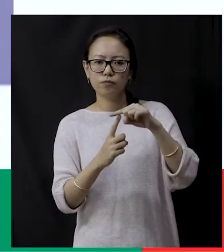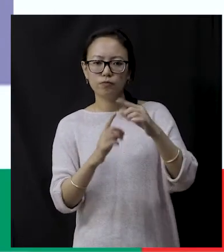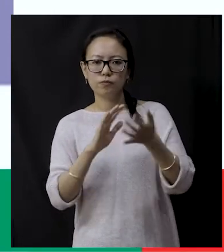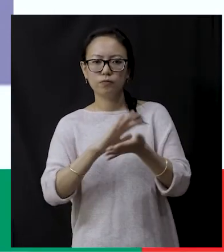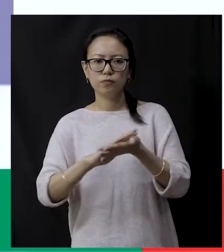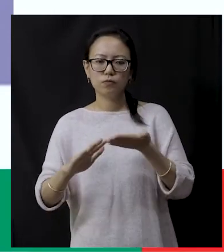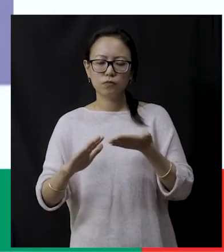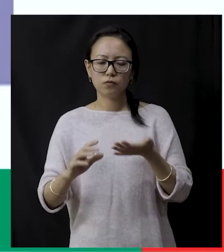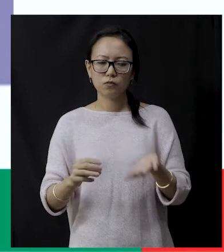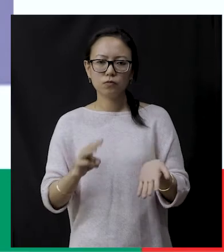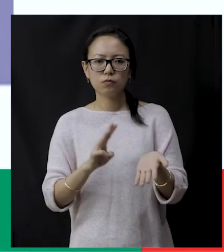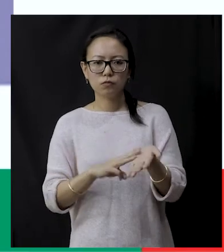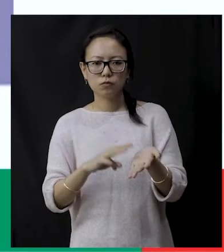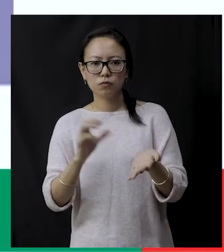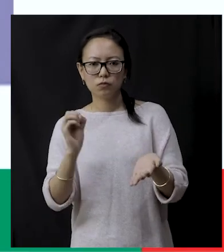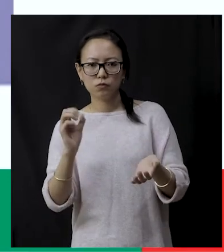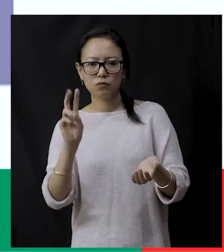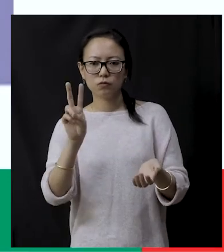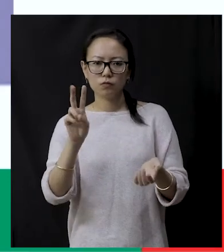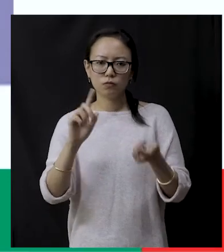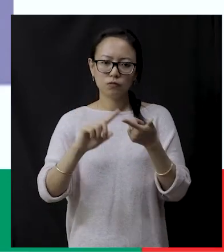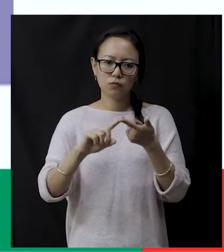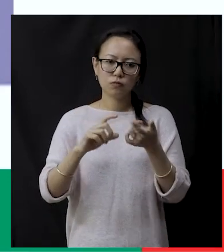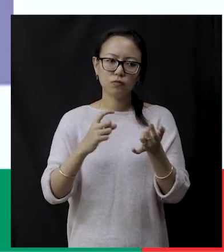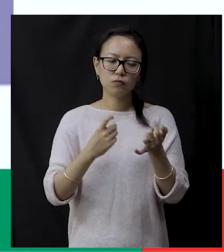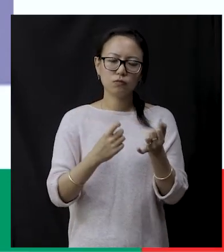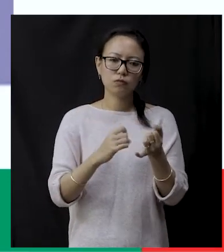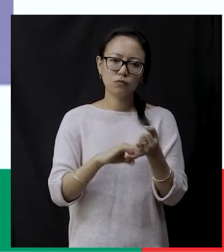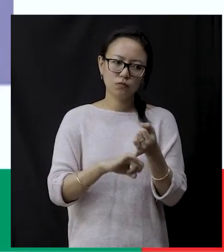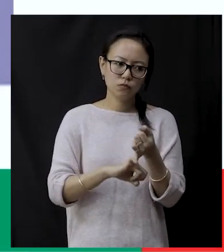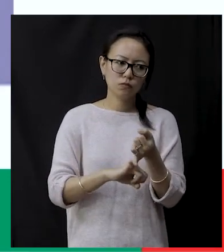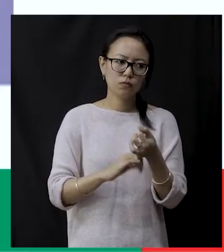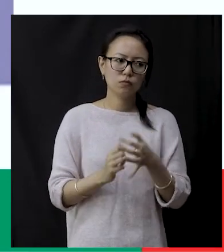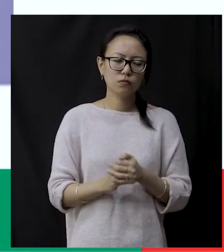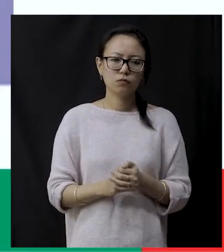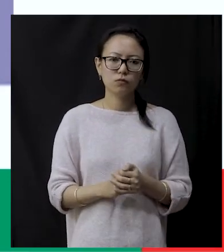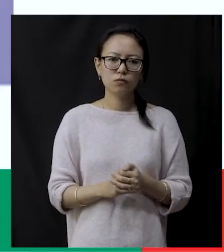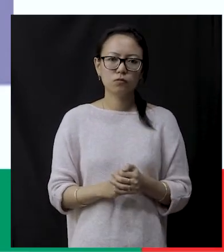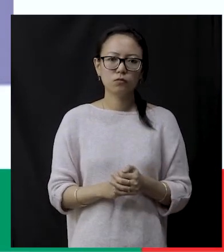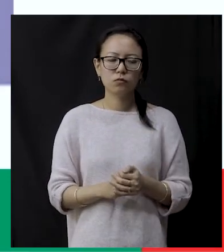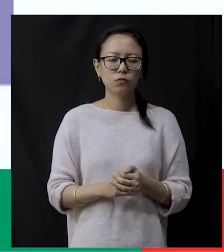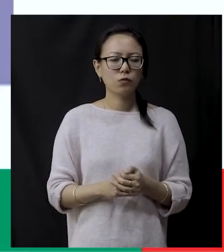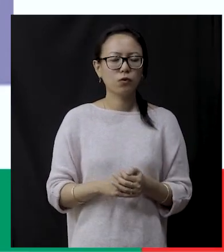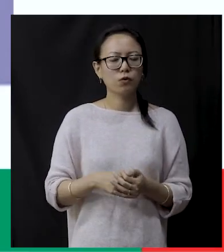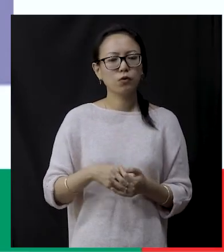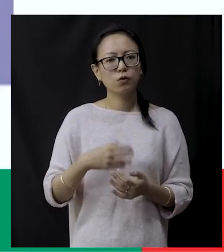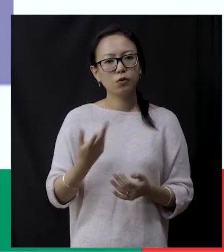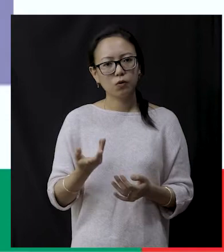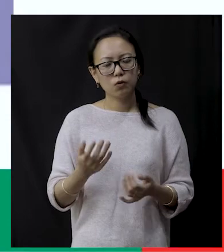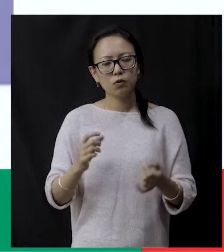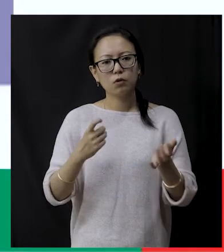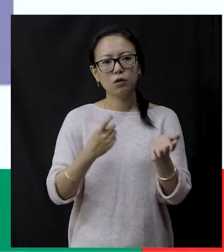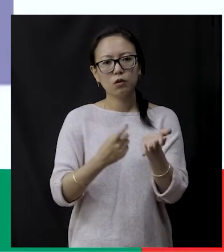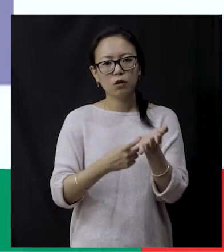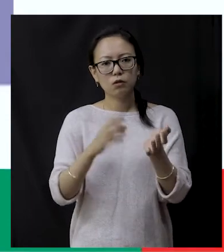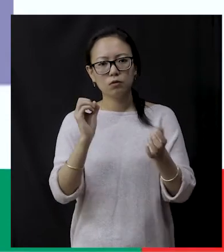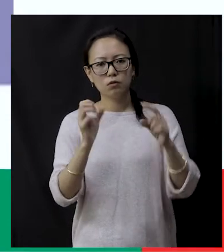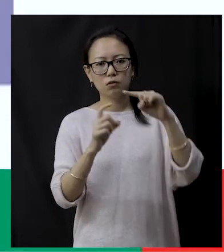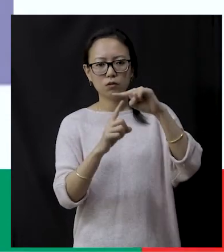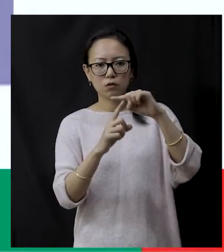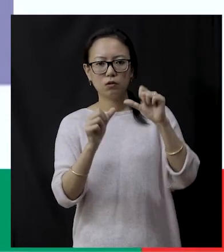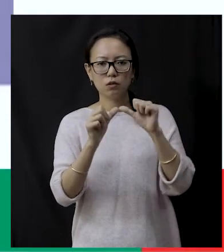movement of Earth about its own axis is called rotation. Now let me repeat